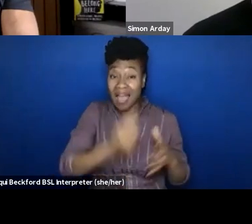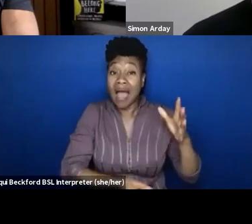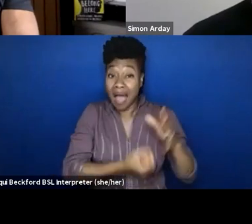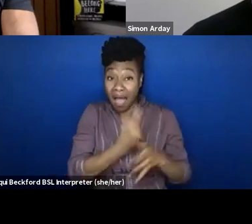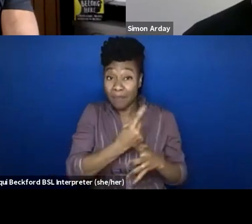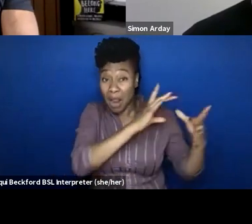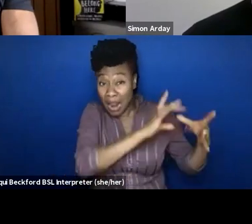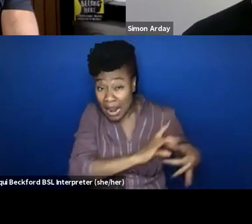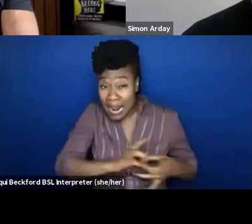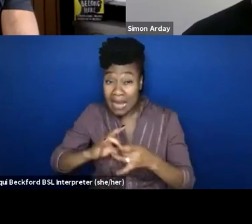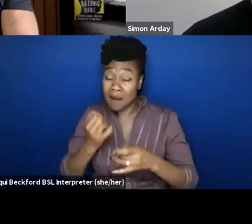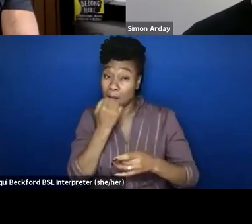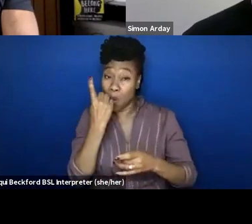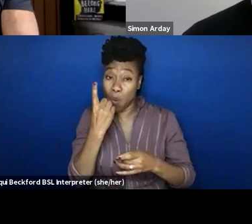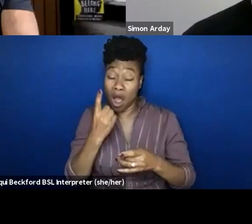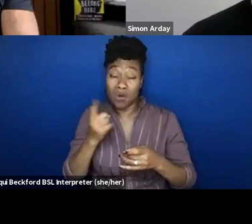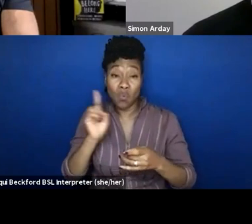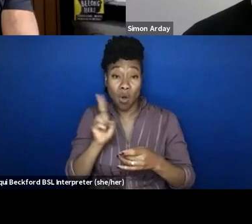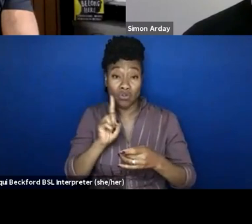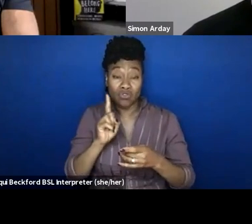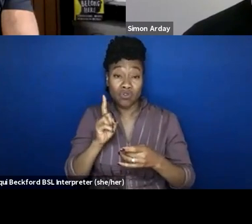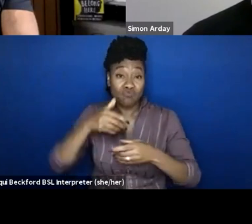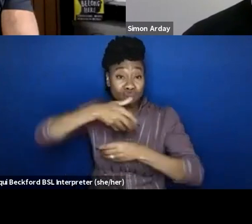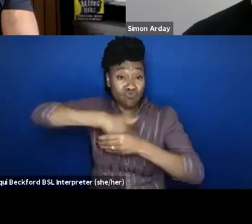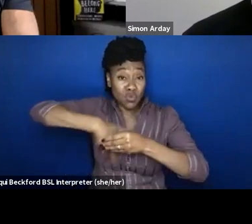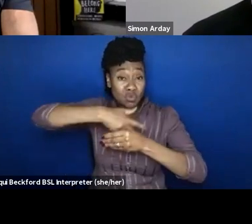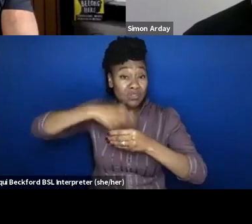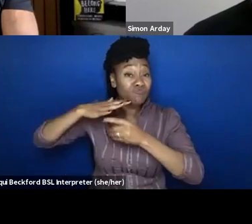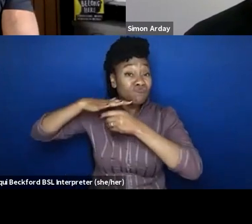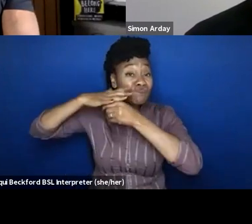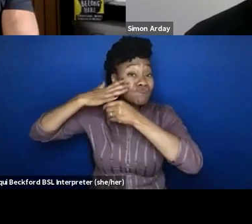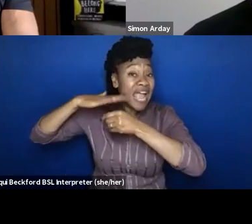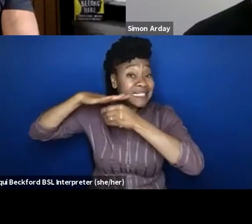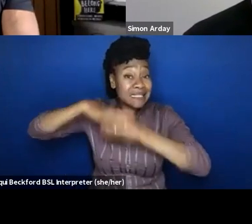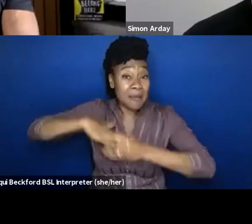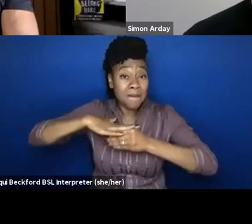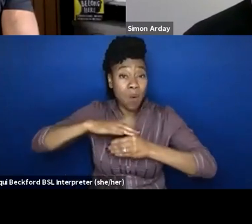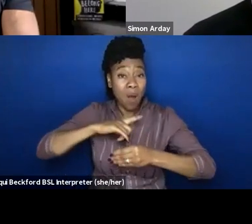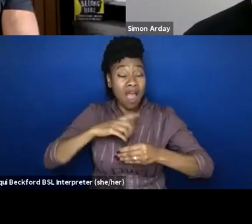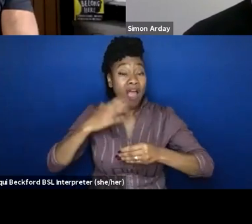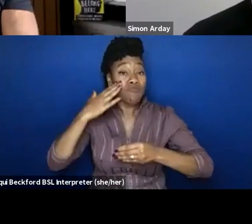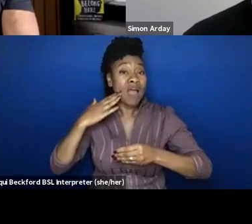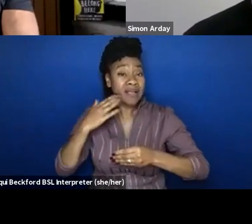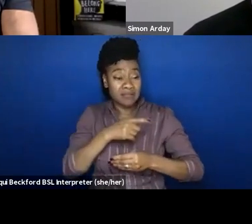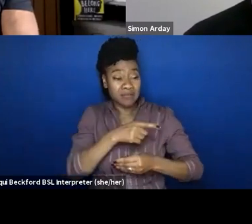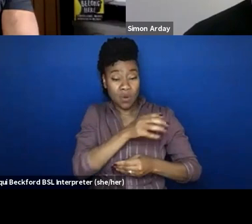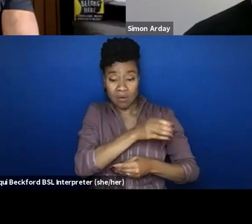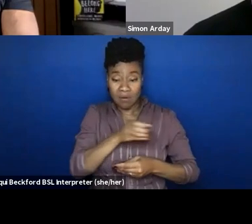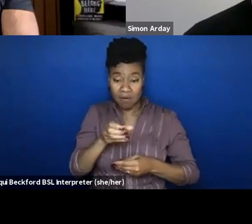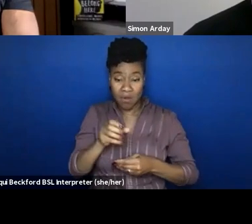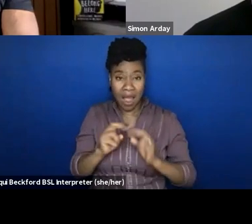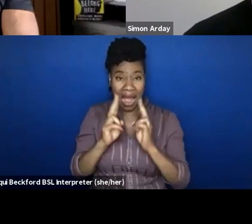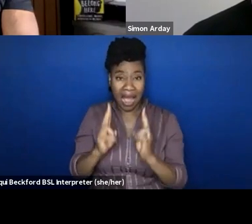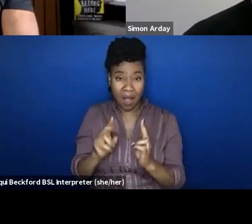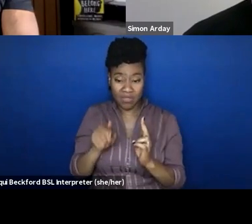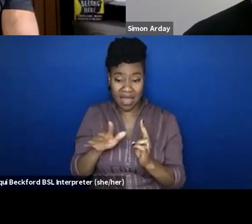honest. You know, through race, you get housed in certain areas that are not beneficial for you. You're likely to end